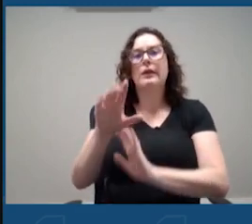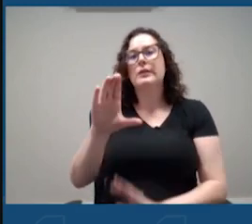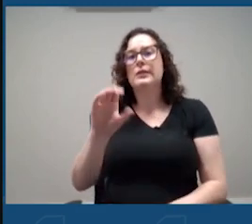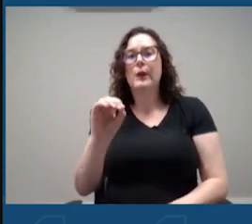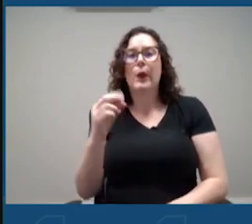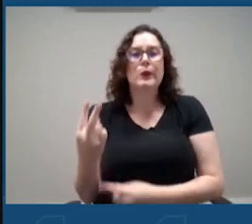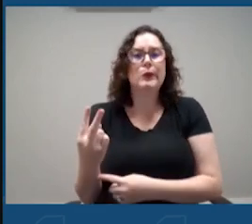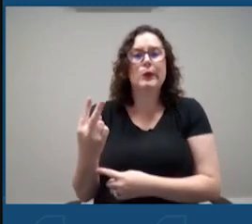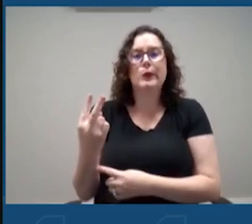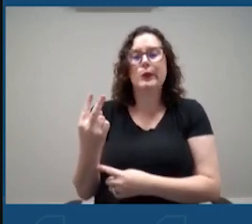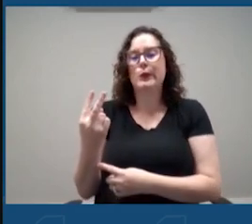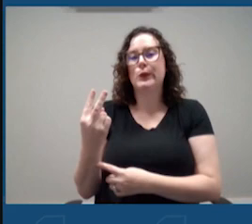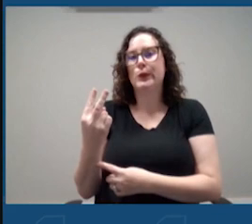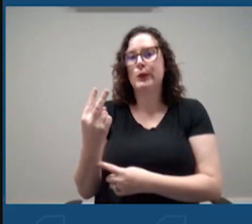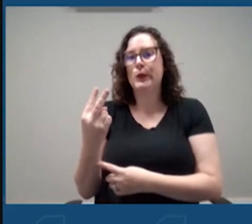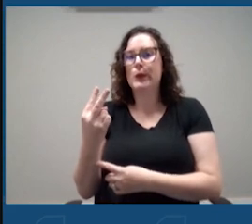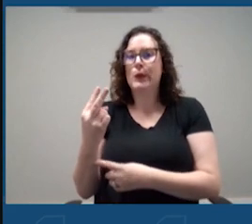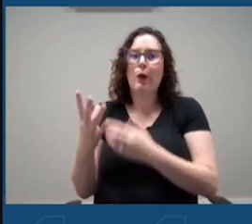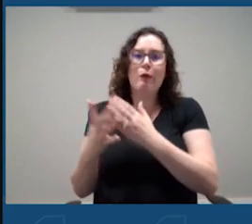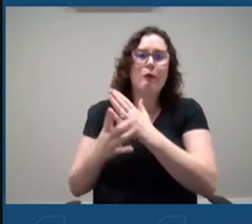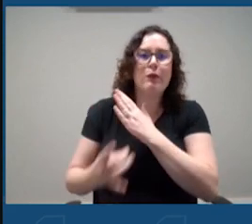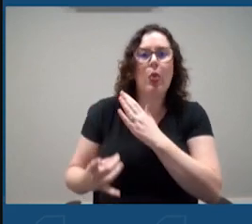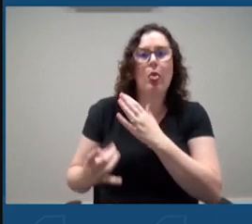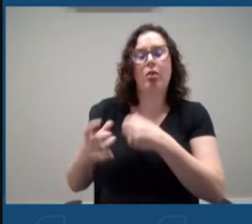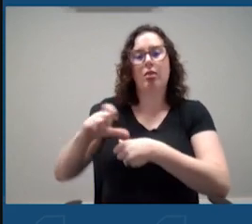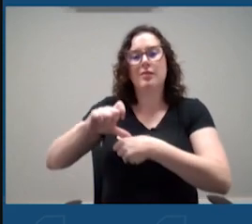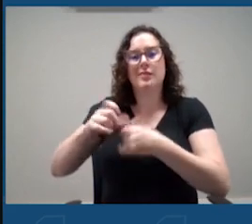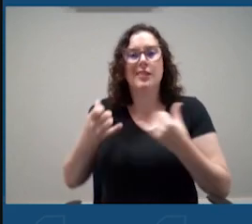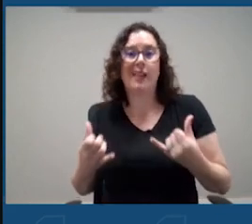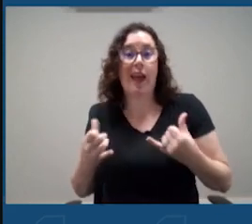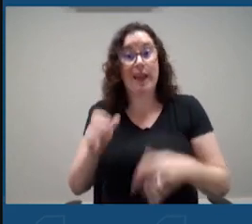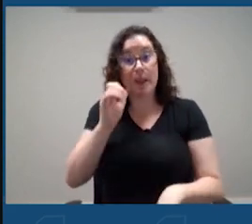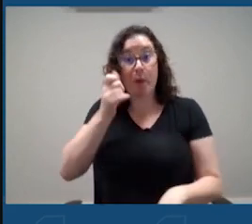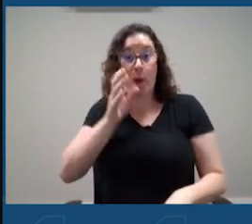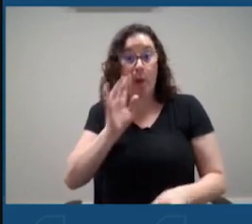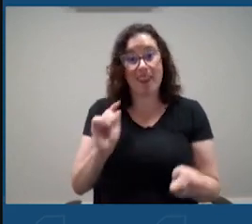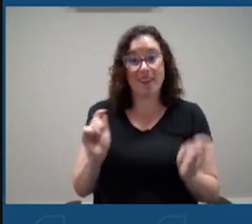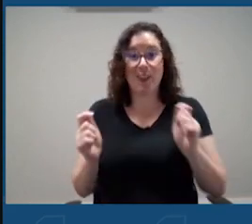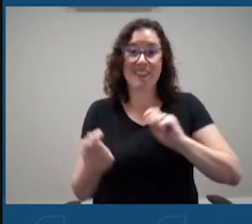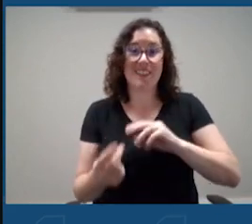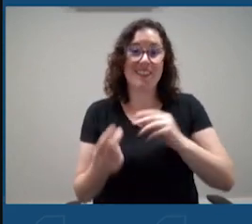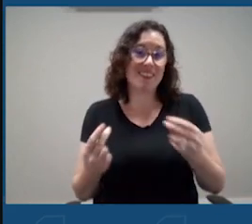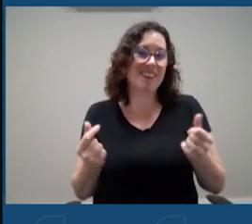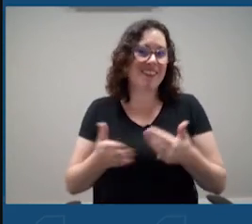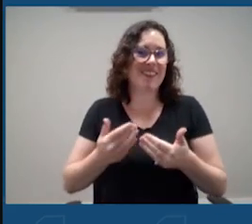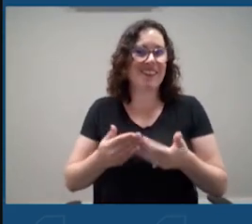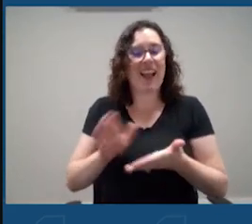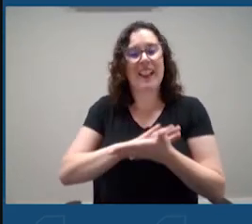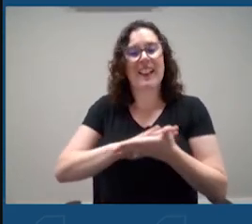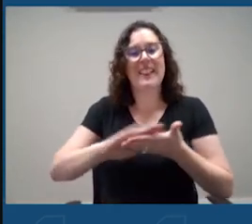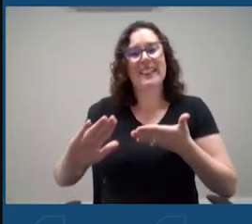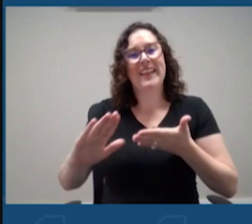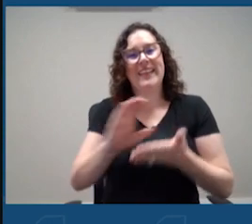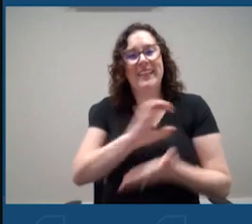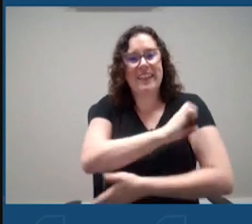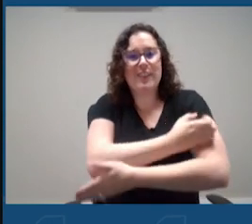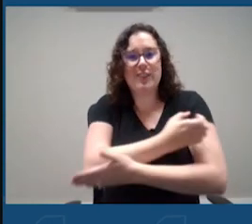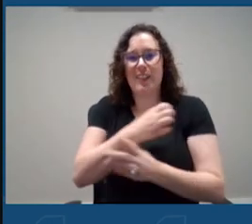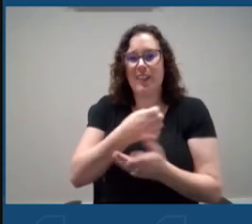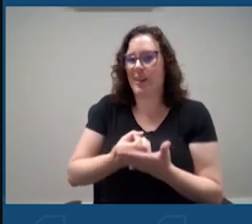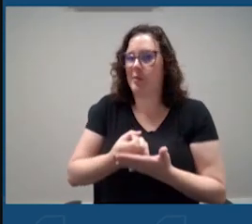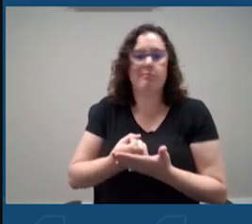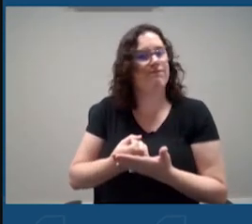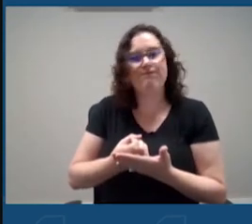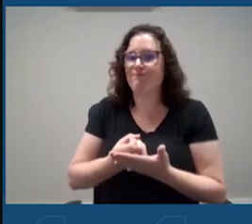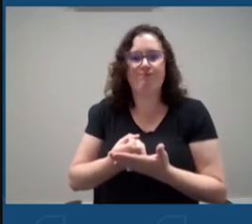carbon-based fuels today, and then tomorrow we're going to transition into a clean energy economy. We have to get clean energy